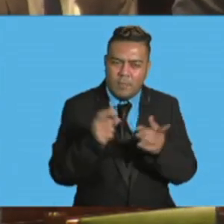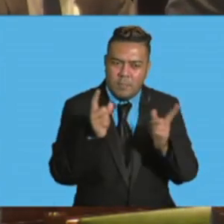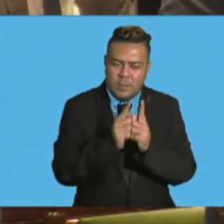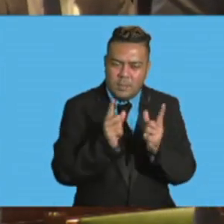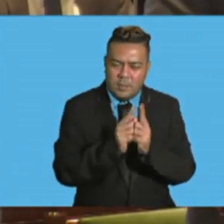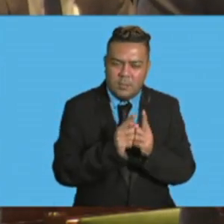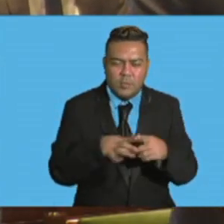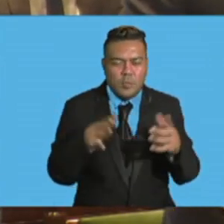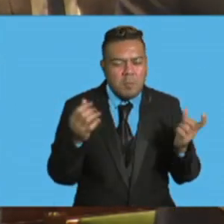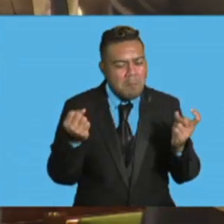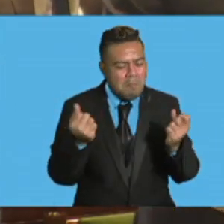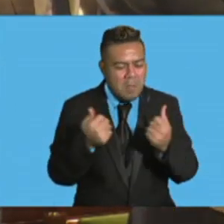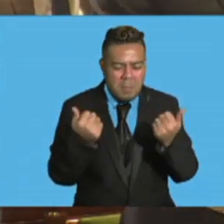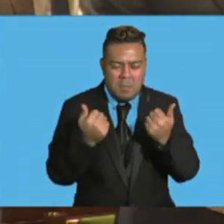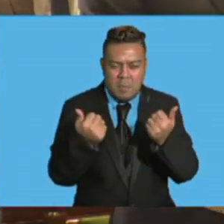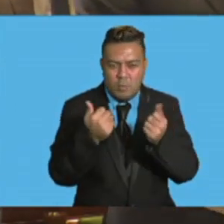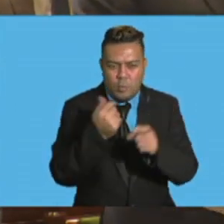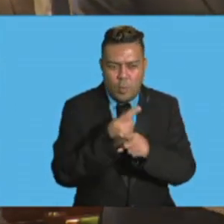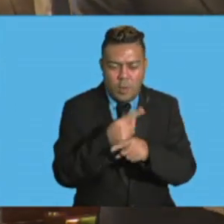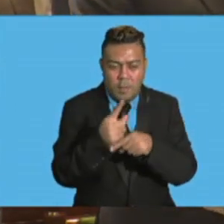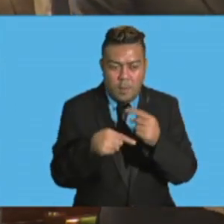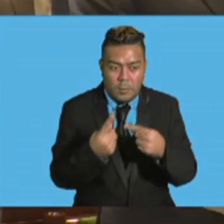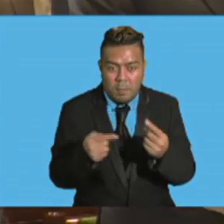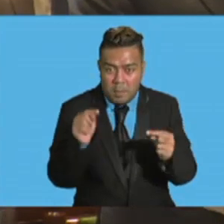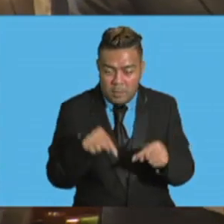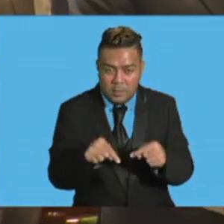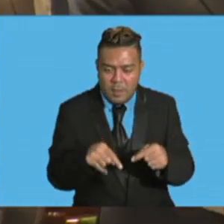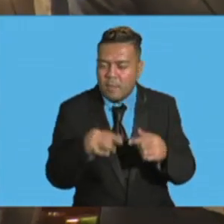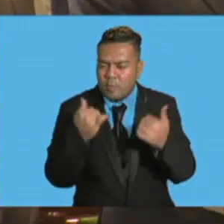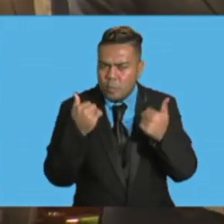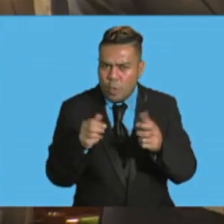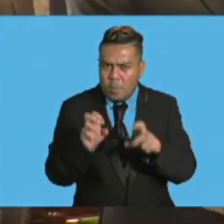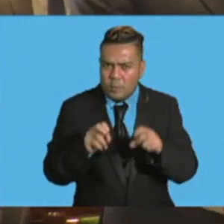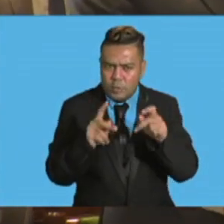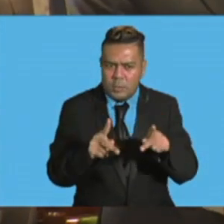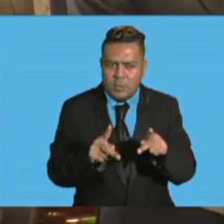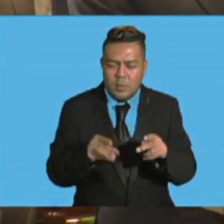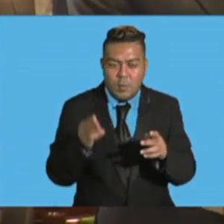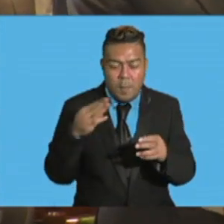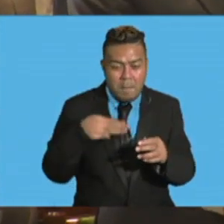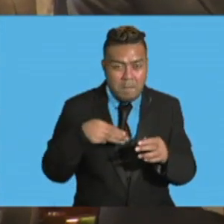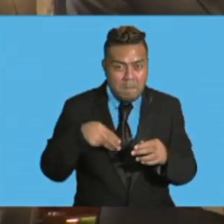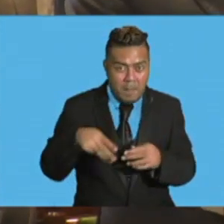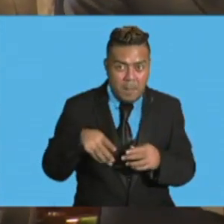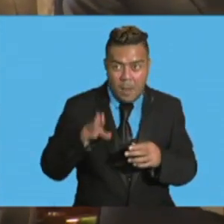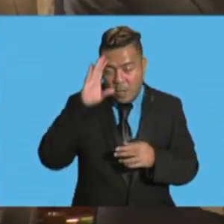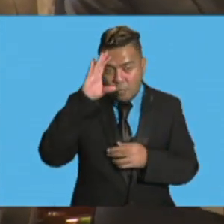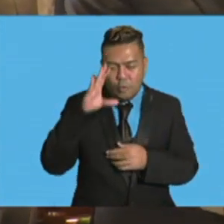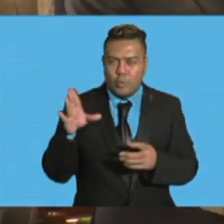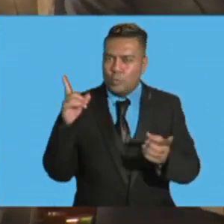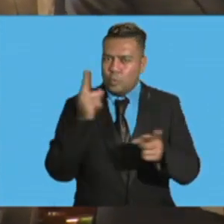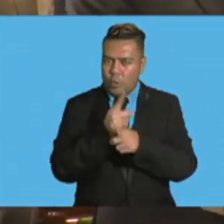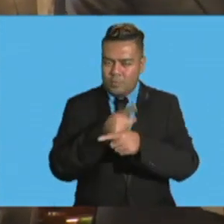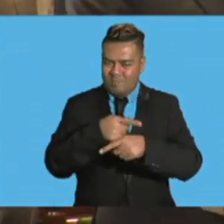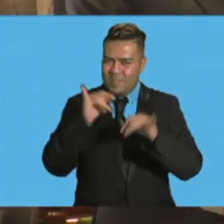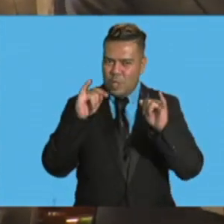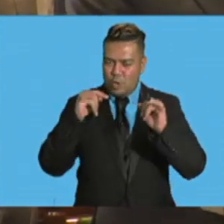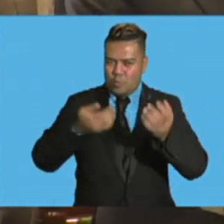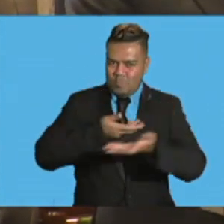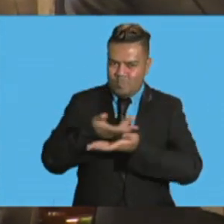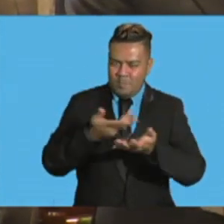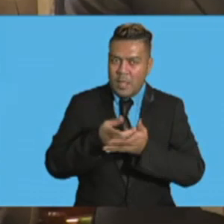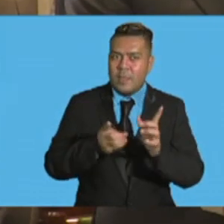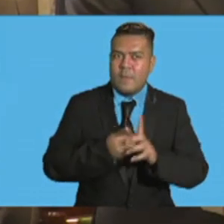to highlight. But the annual gathering provided a valuable opportunity for member countries to discuss key global and regional issues, development challenges